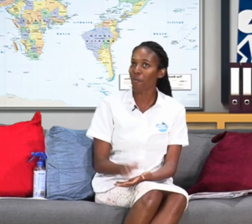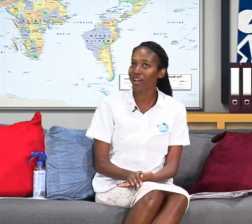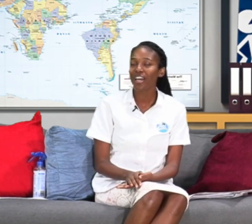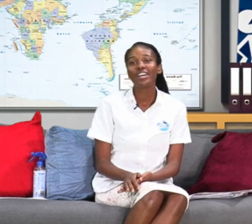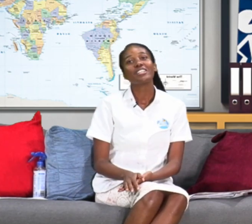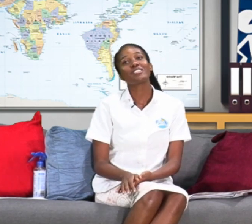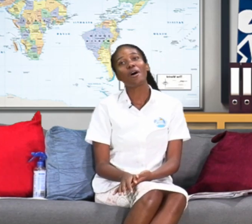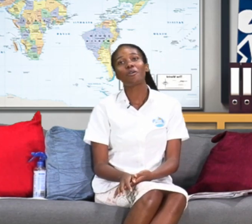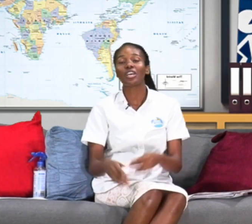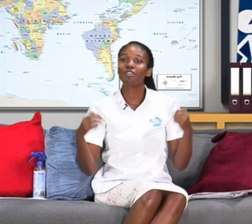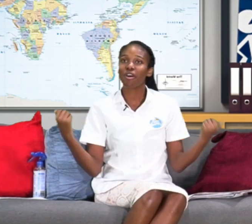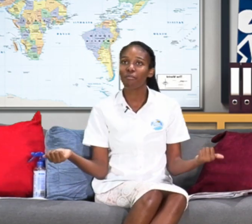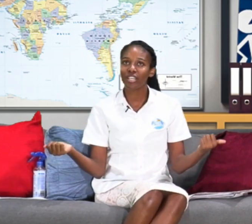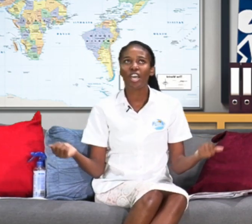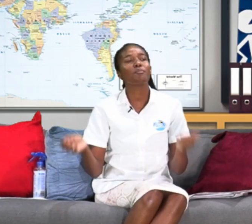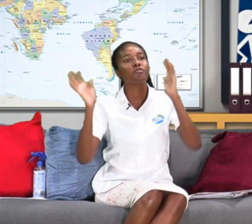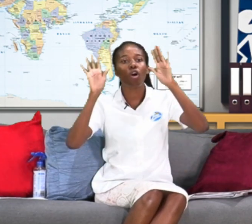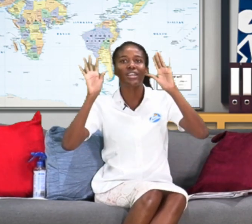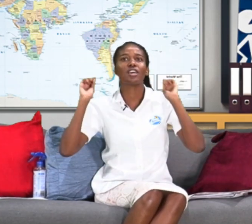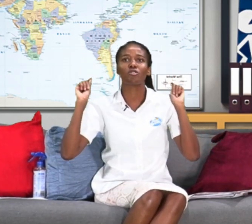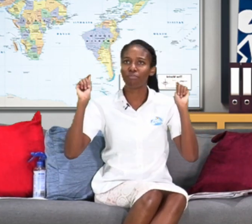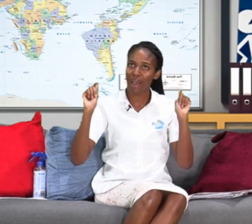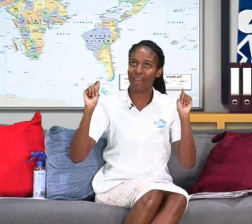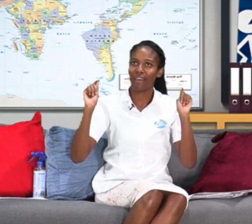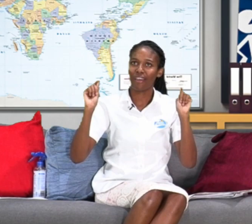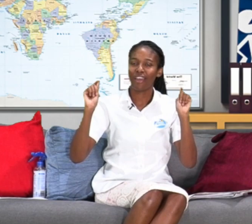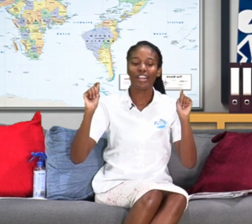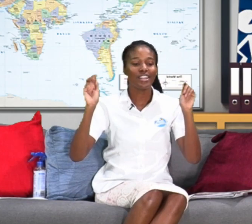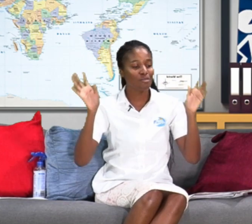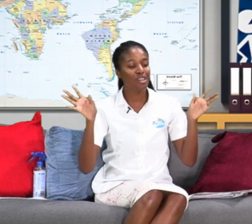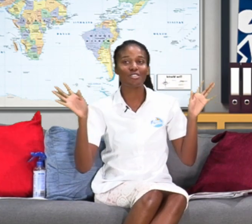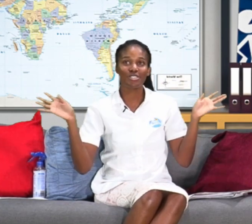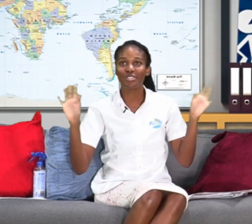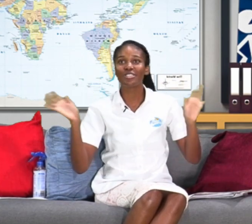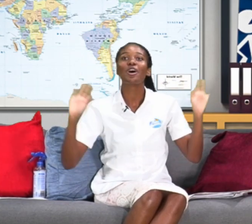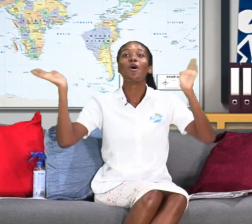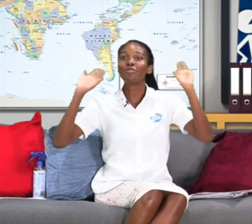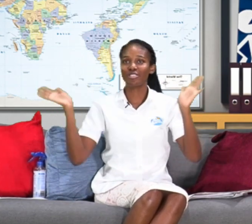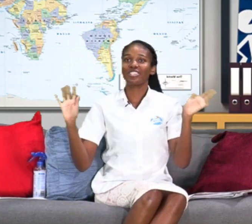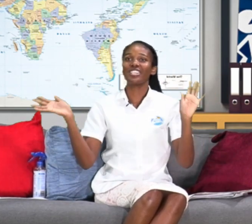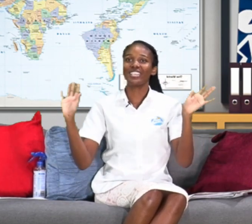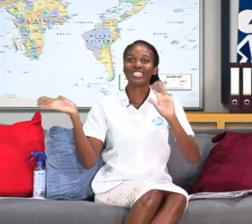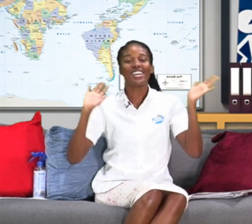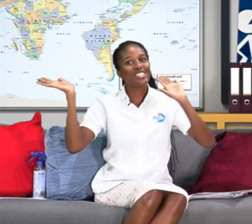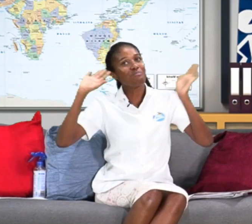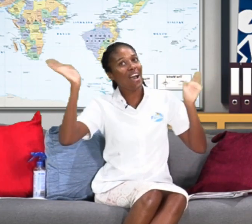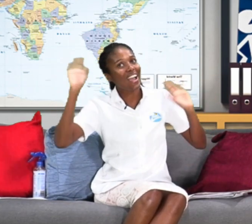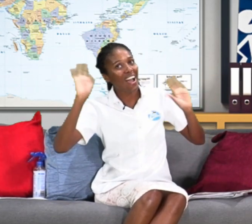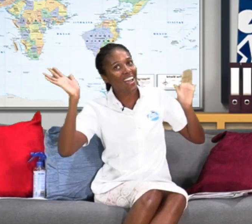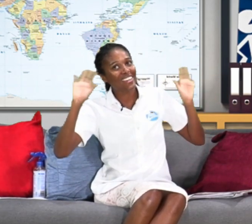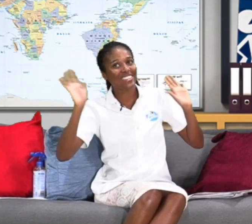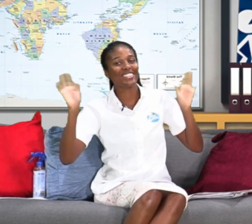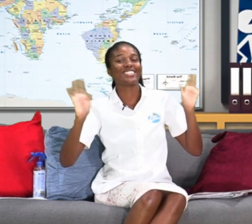your homework. So thank you very much. And before I say goodbye, let me introduce who Zoshi is. So